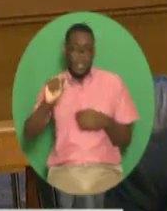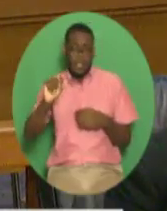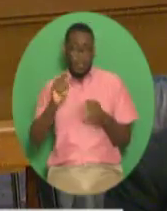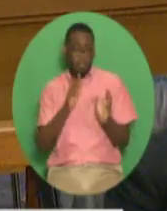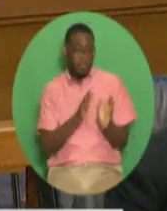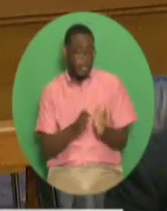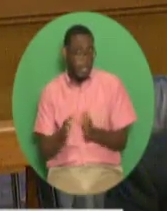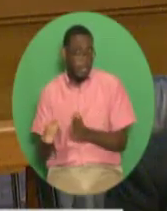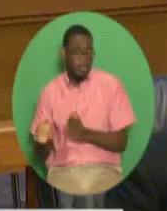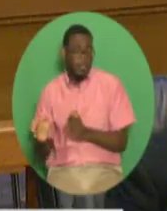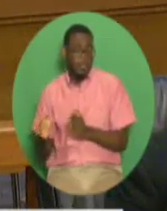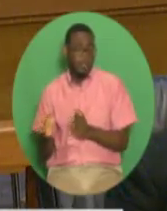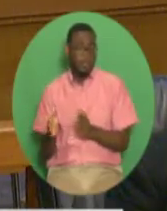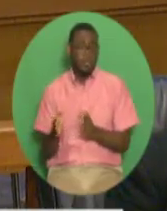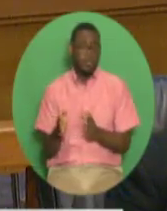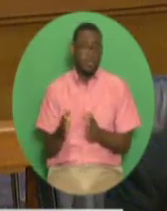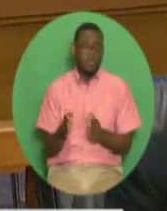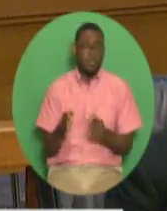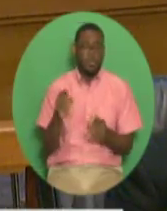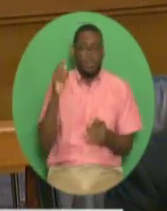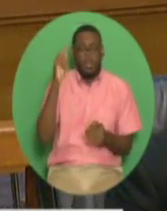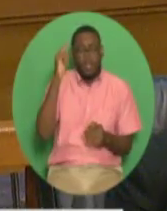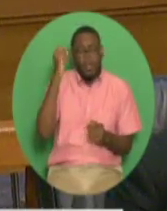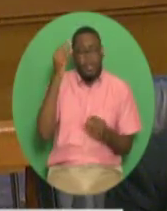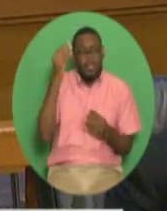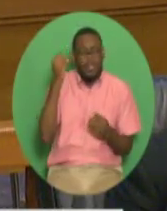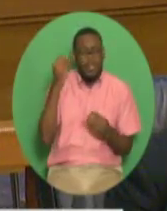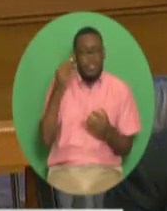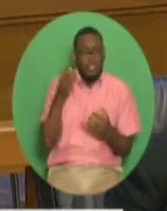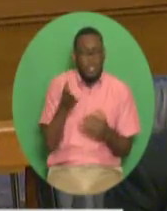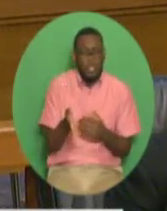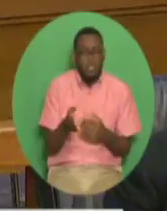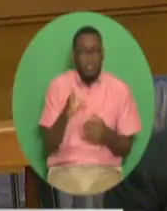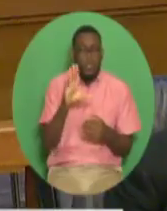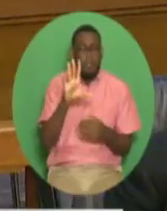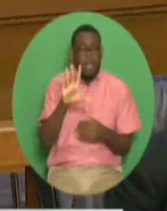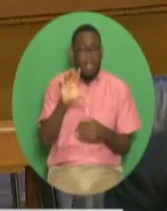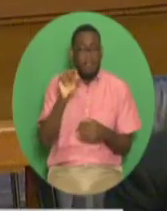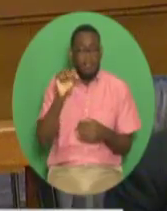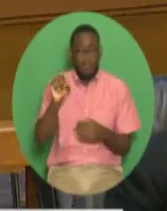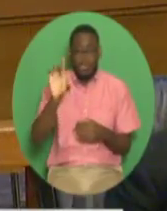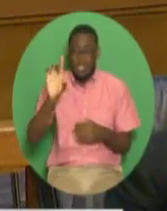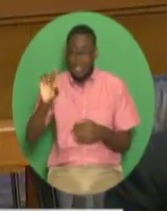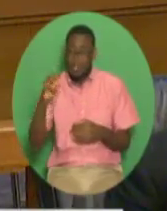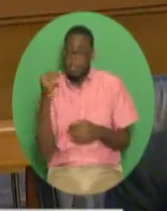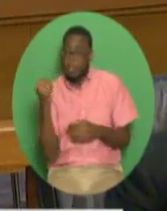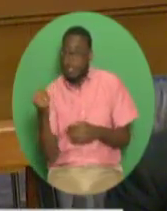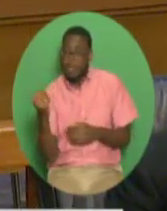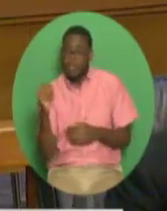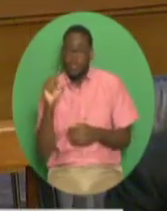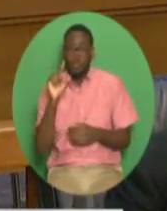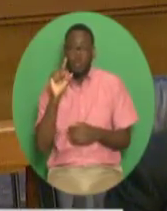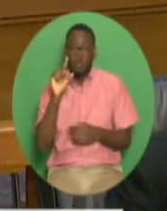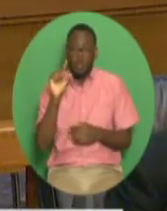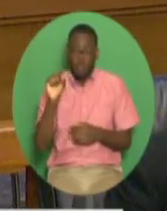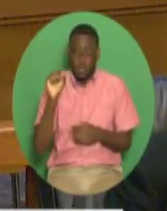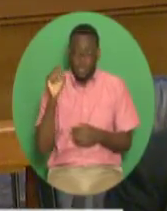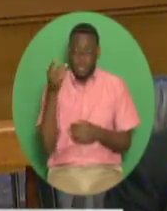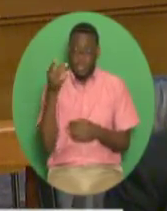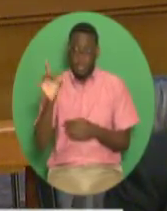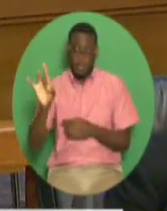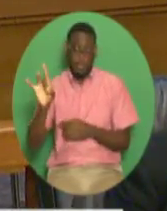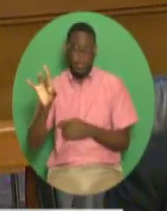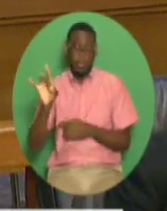which the estimate was 5.8 million in 2017, but there was no expenditure incurred at all